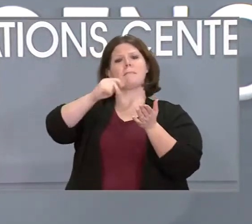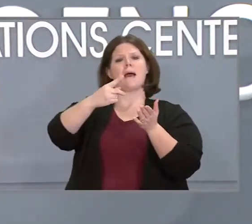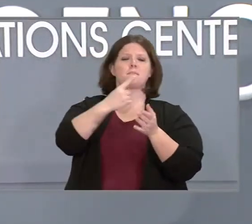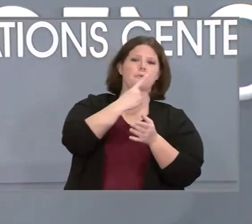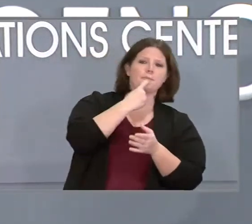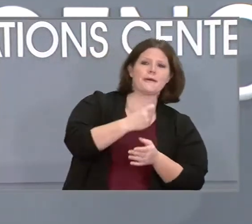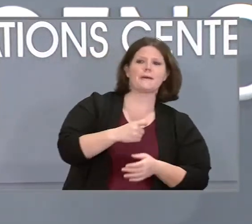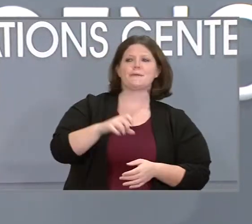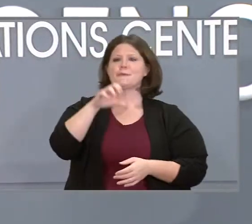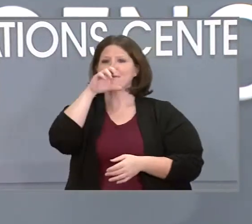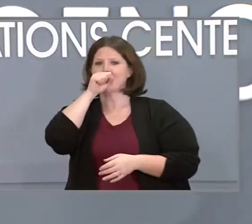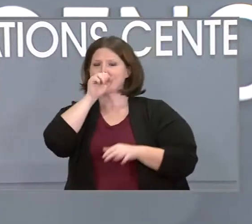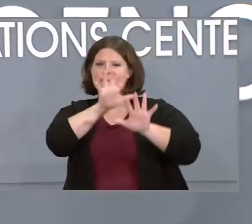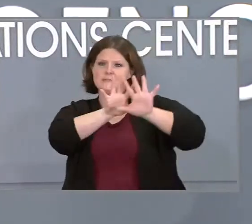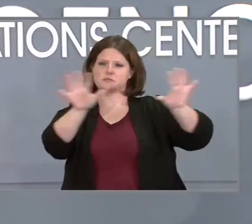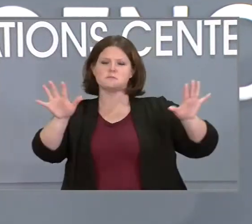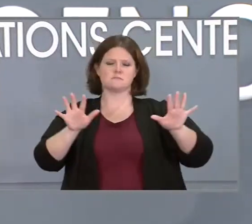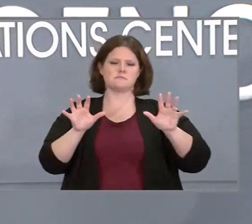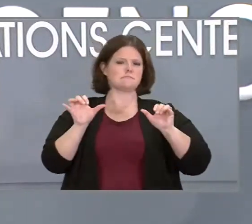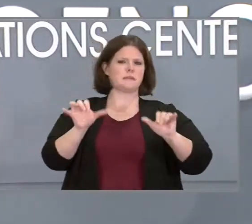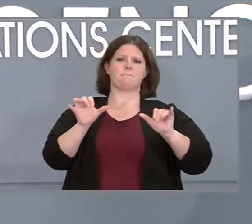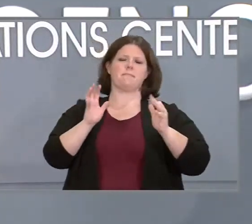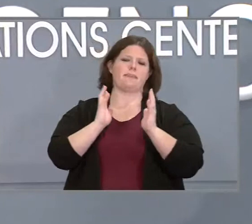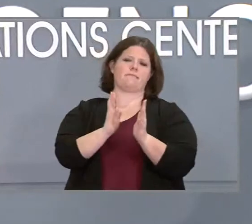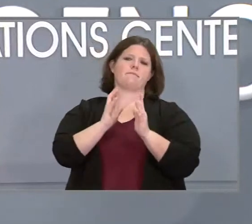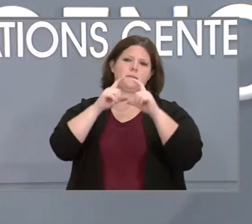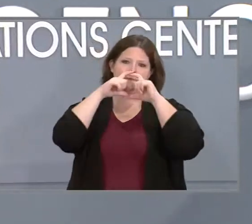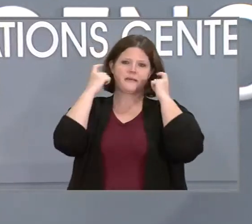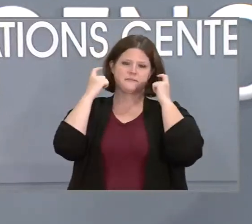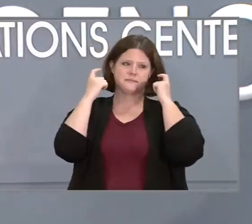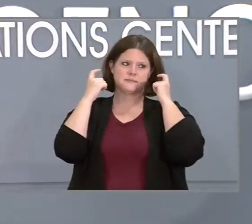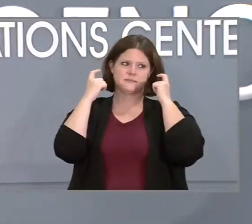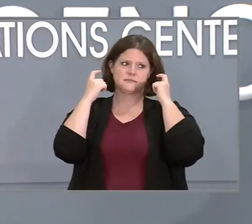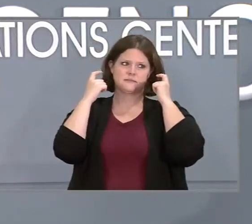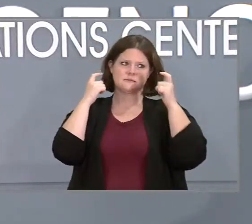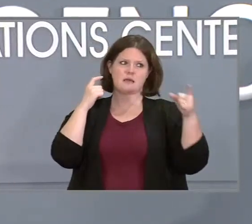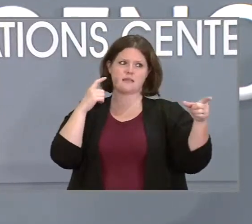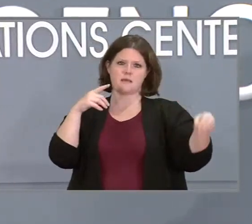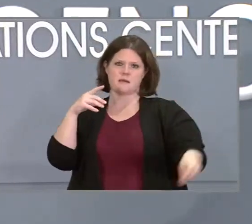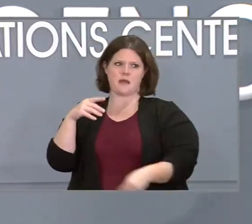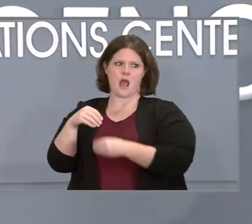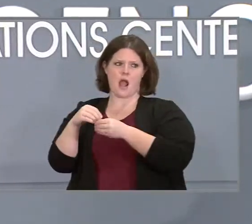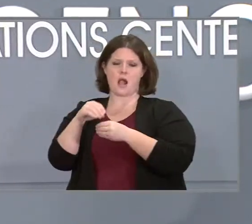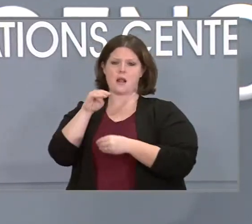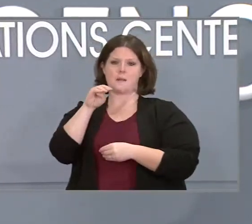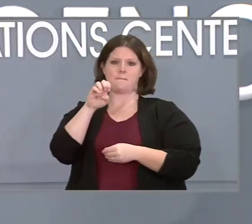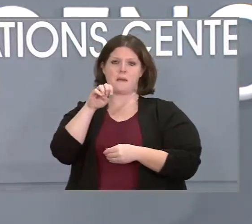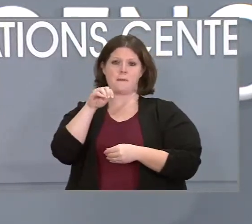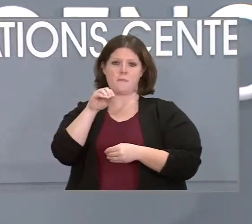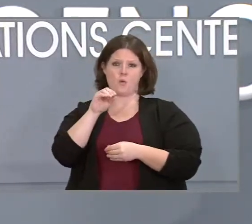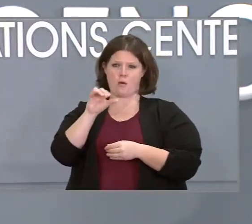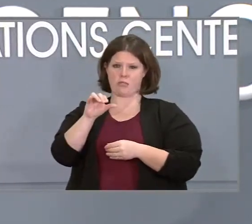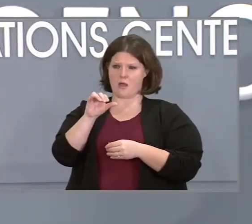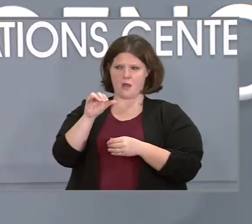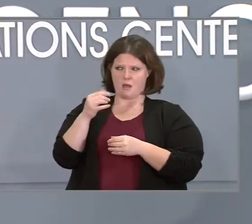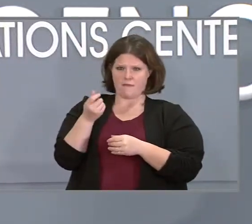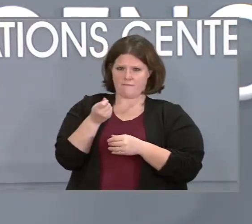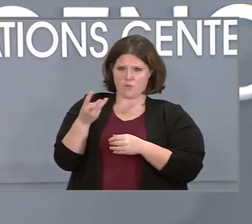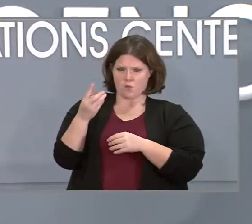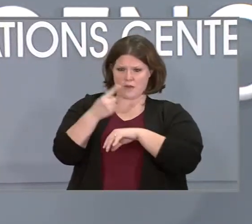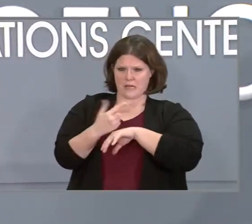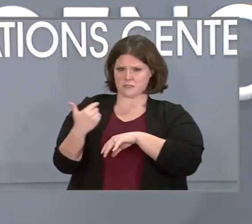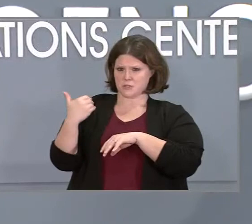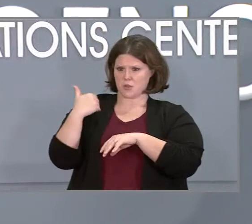in that place, we really shouldn't be considering taking away the mask mandate. So that memo that came out a couple of days ago, that's not a